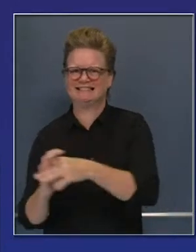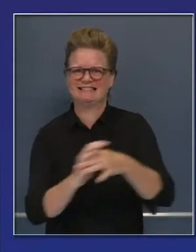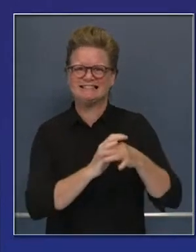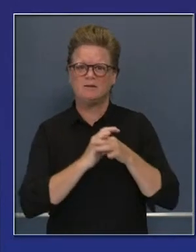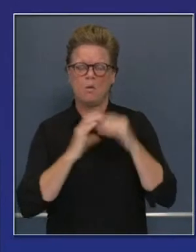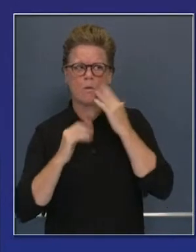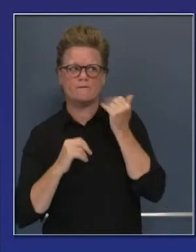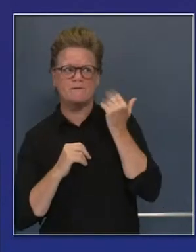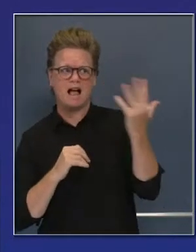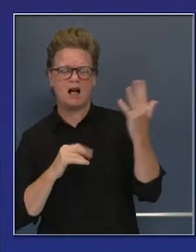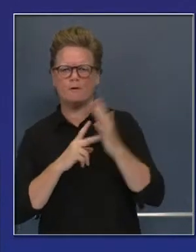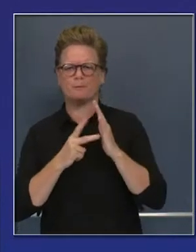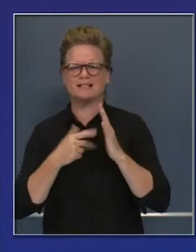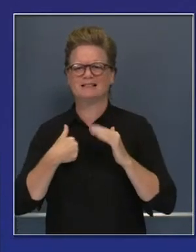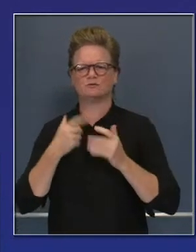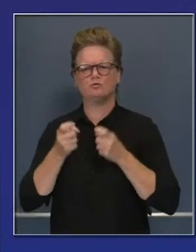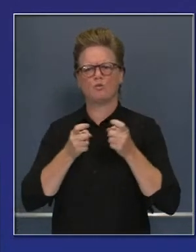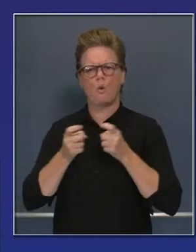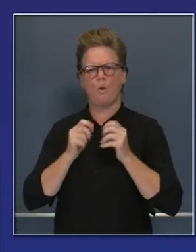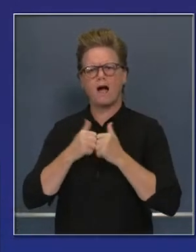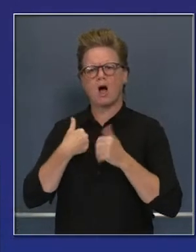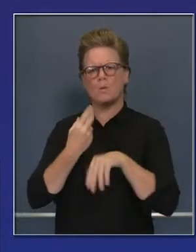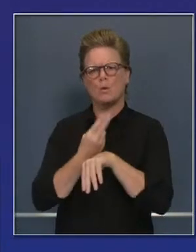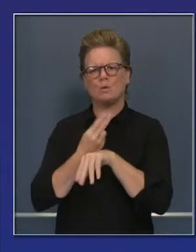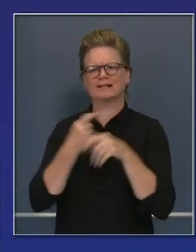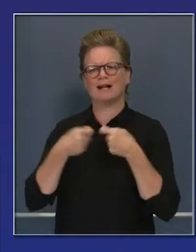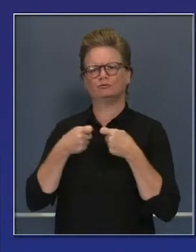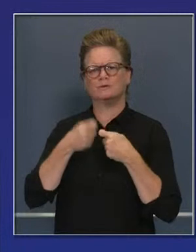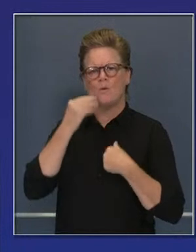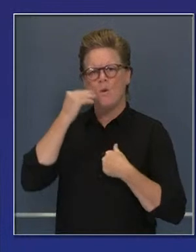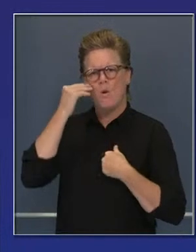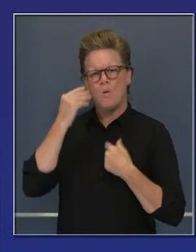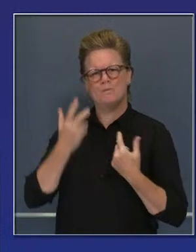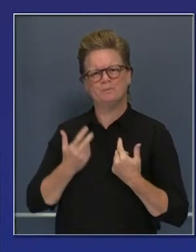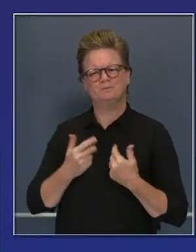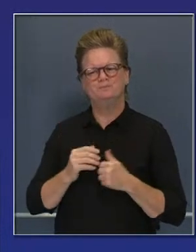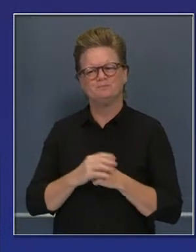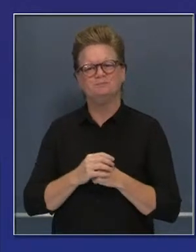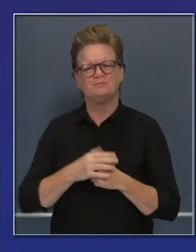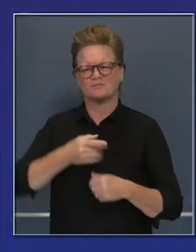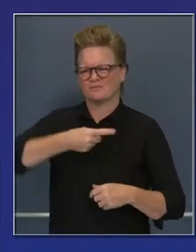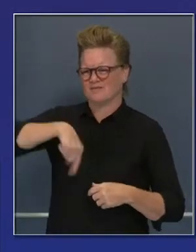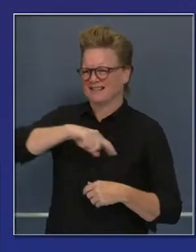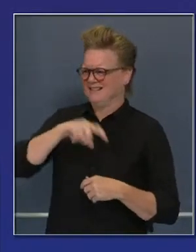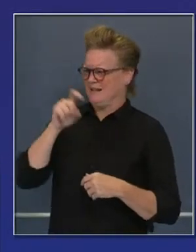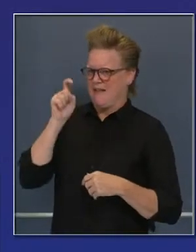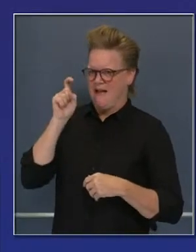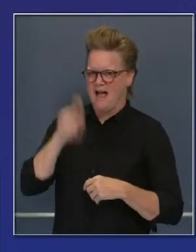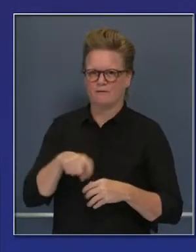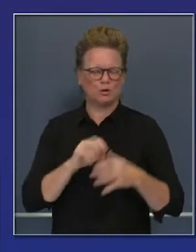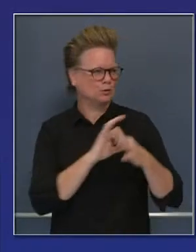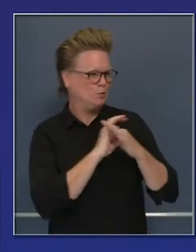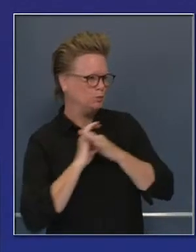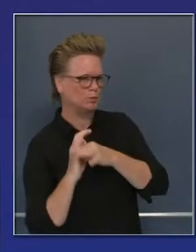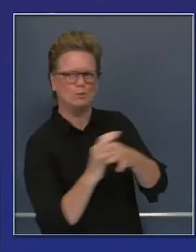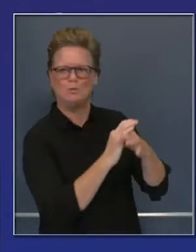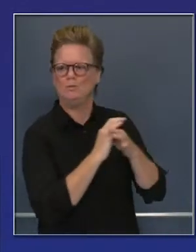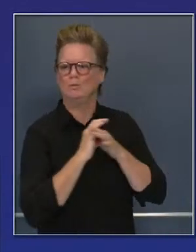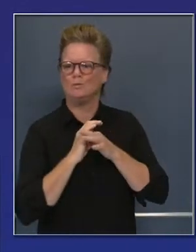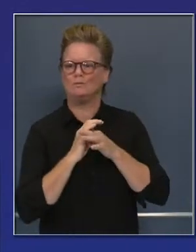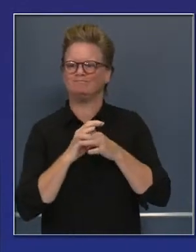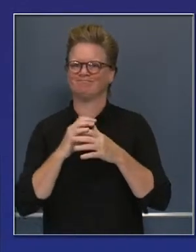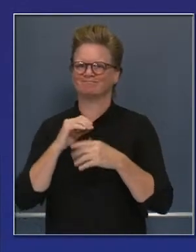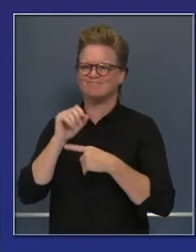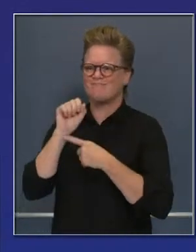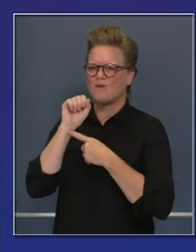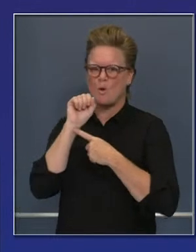challenge, and we are committed and resolved not only to deal with this situationally, but to sustainably address these issues